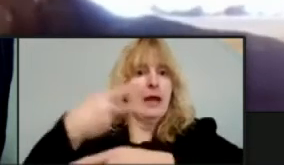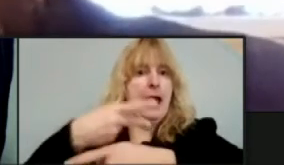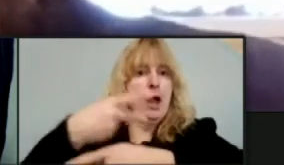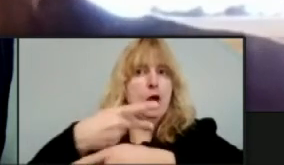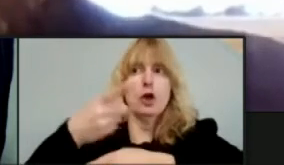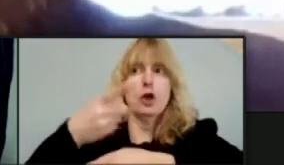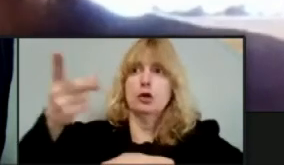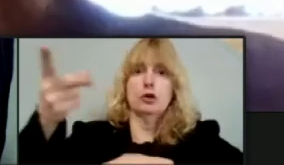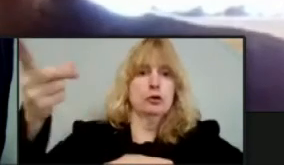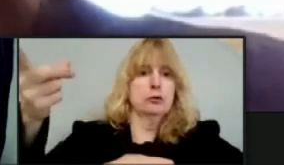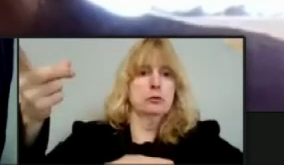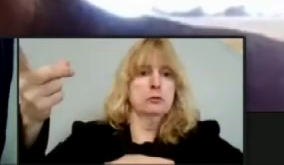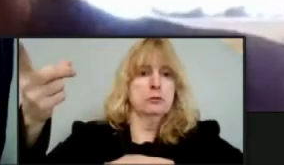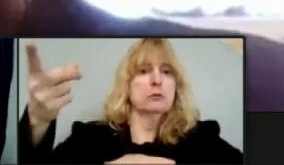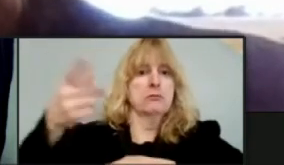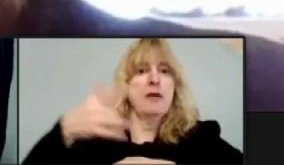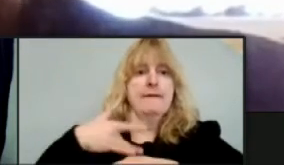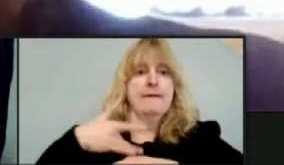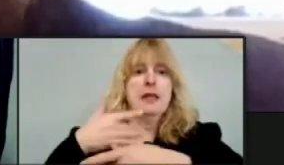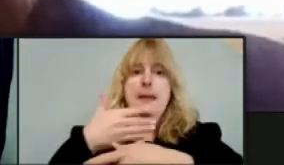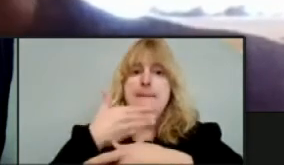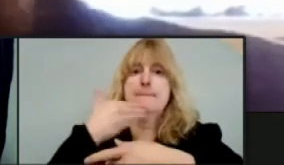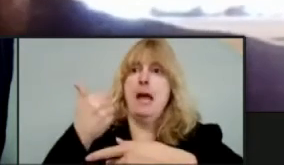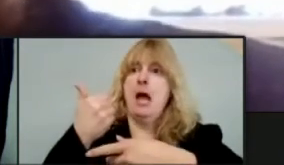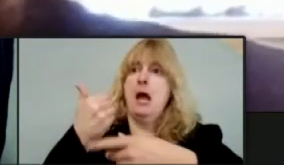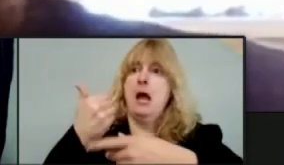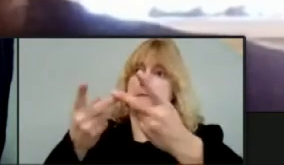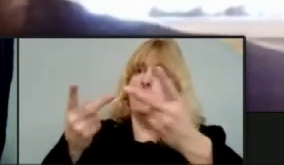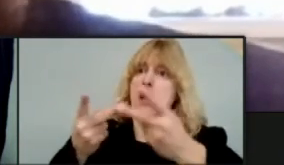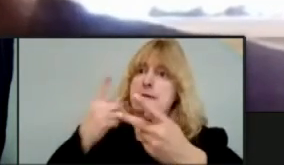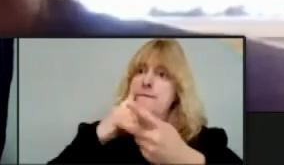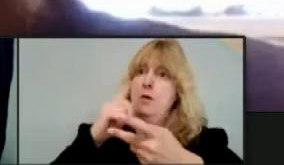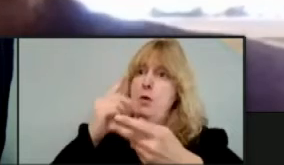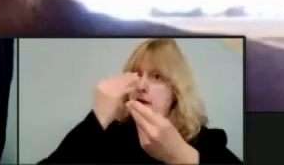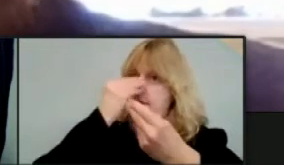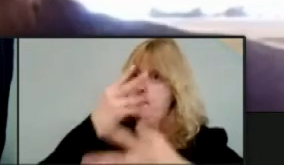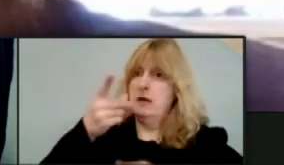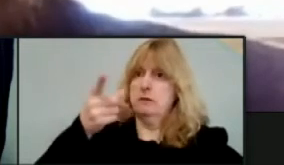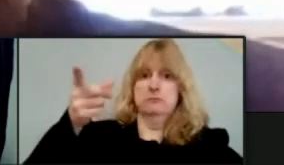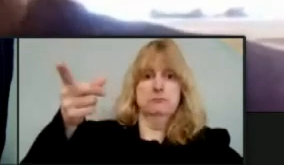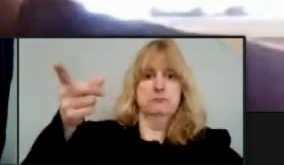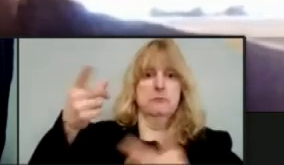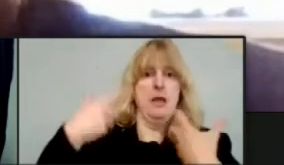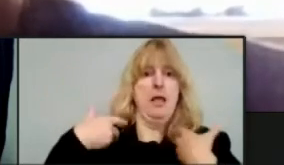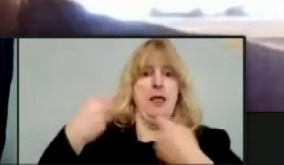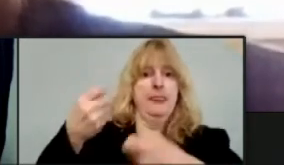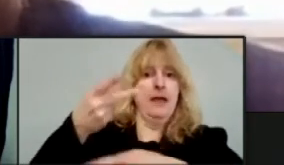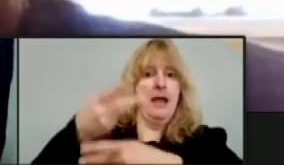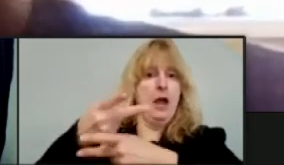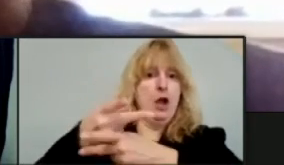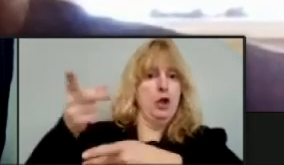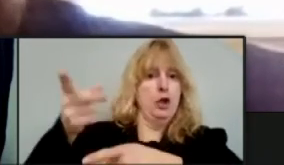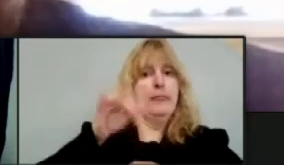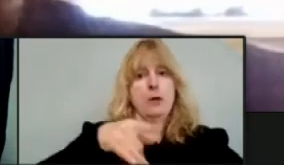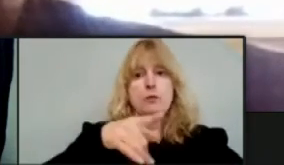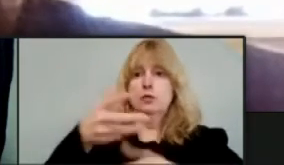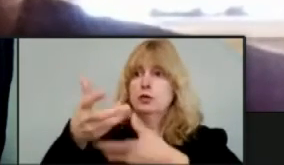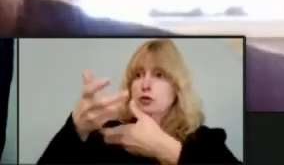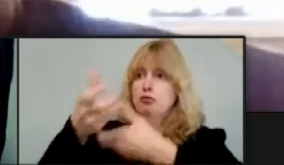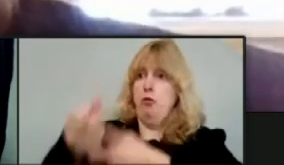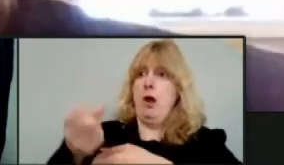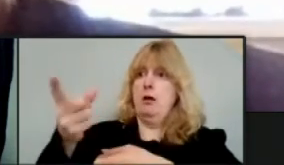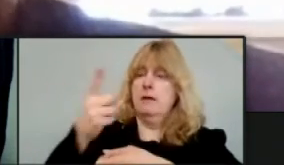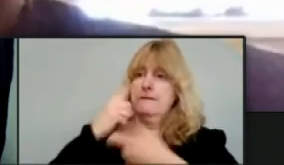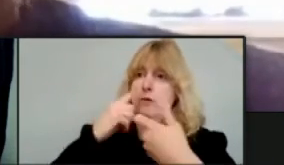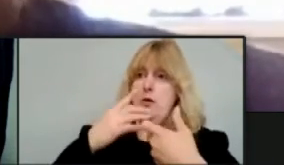feel that the best source of information is your healthcare provider. That's your trusted person that you go to for health